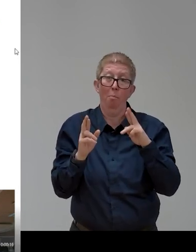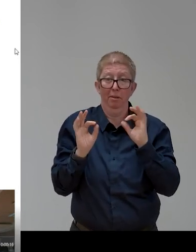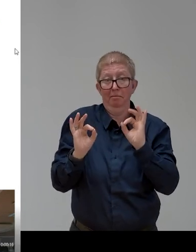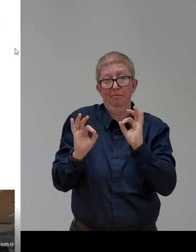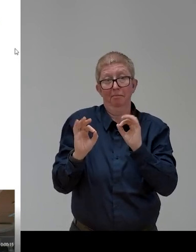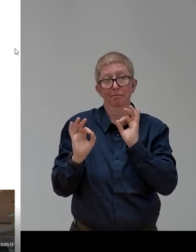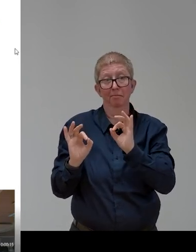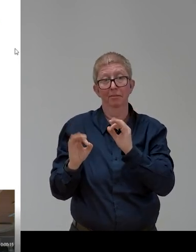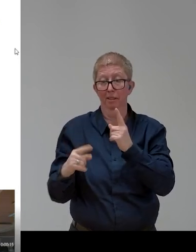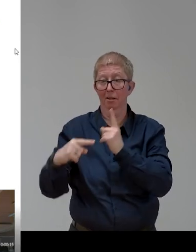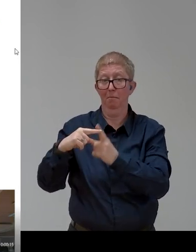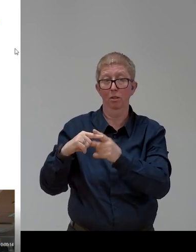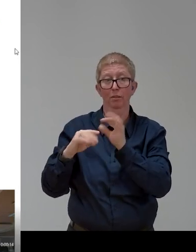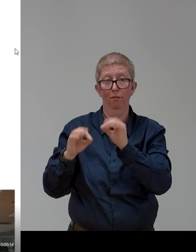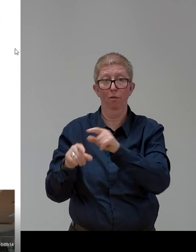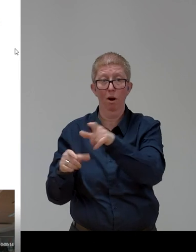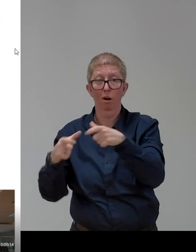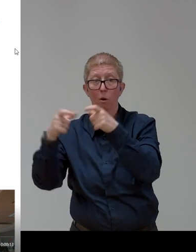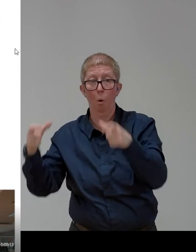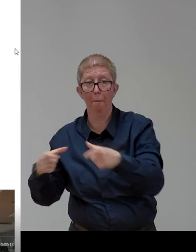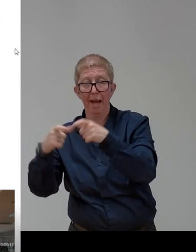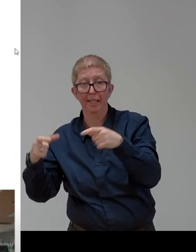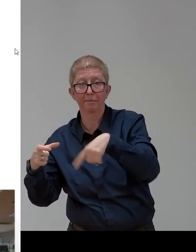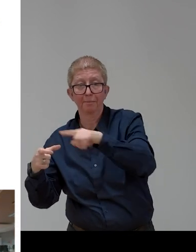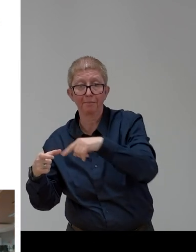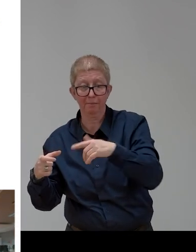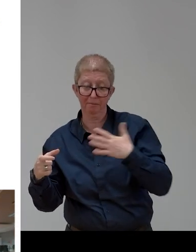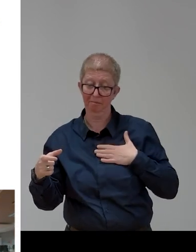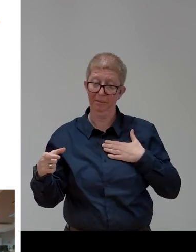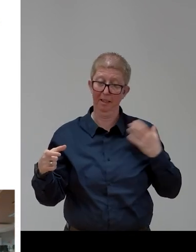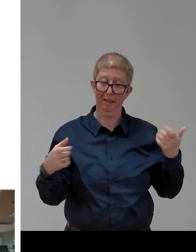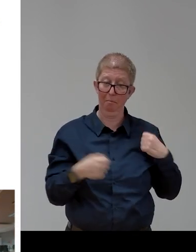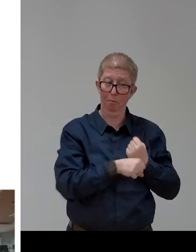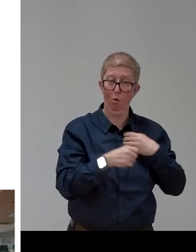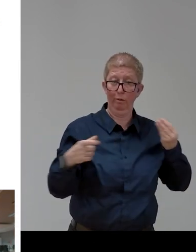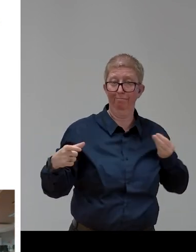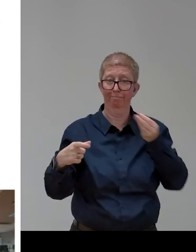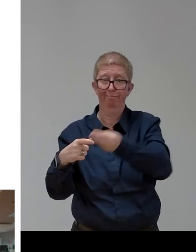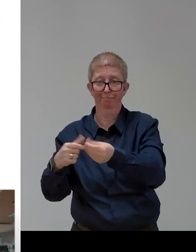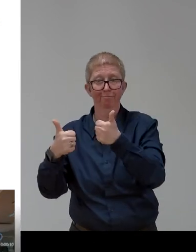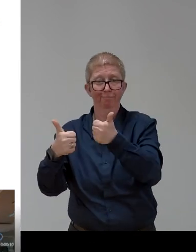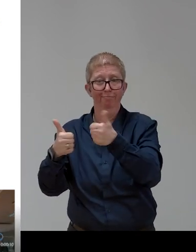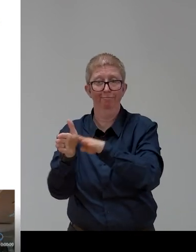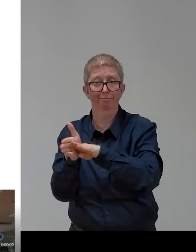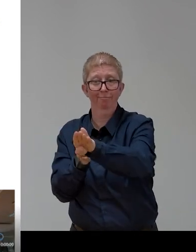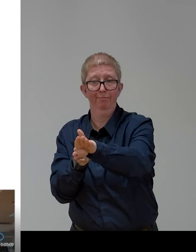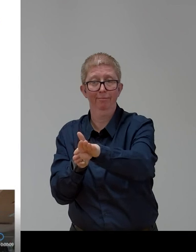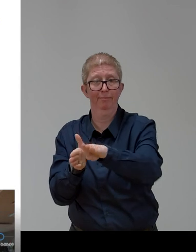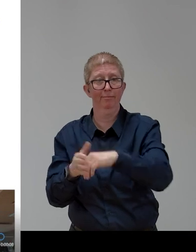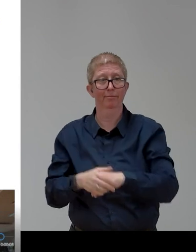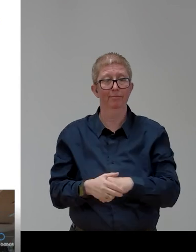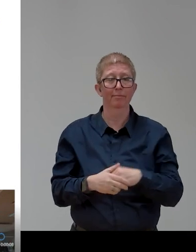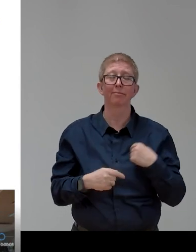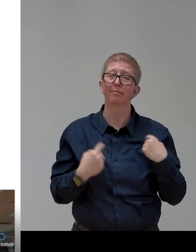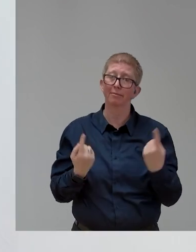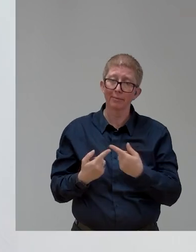to disability and super products. The collaboration with Pacto de Productividad de Chile is going very smoothly. Good. And we are very happy. We are really